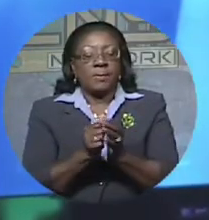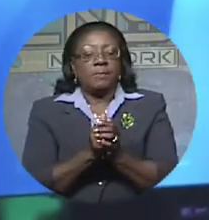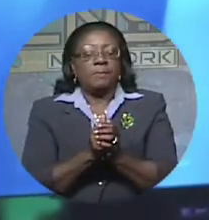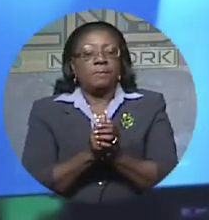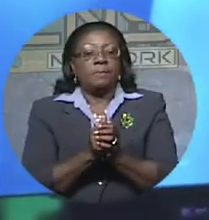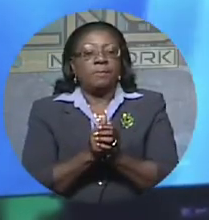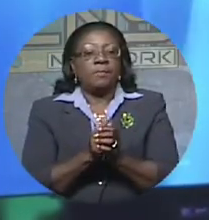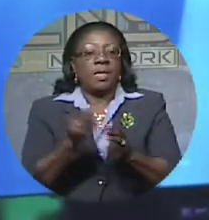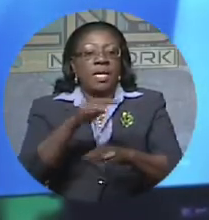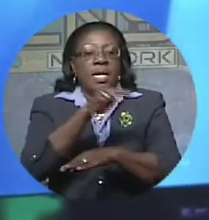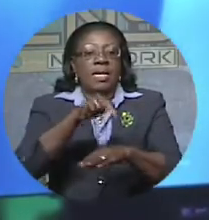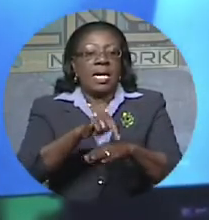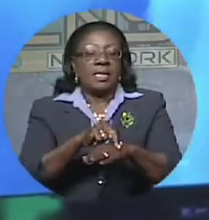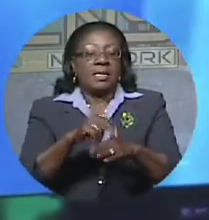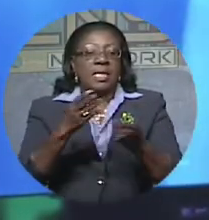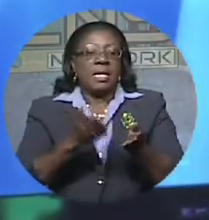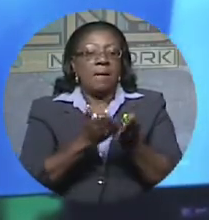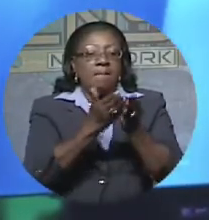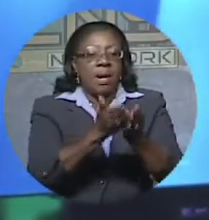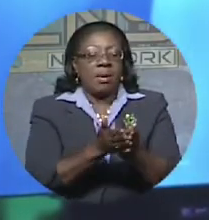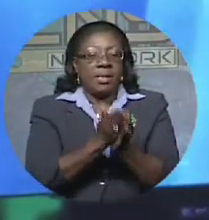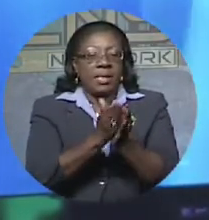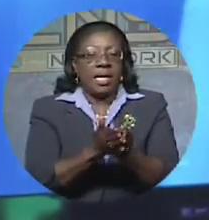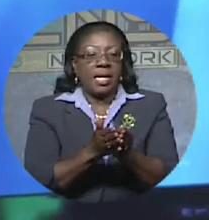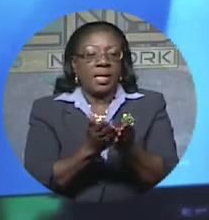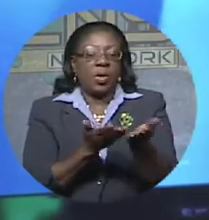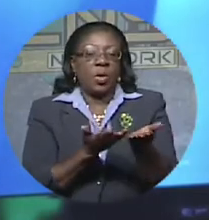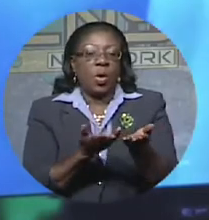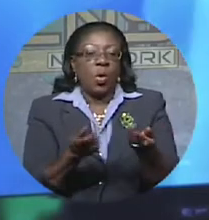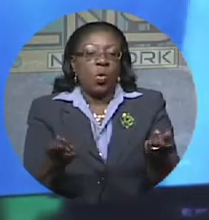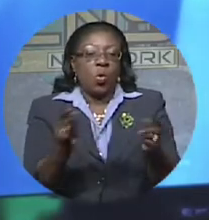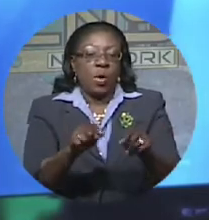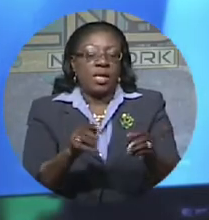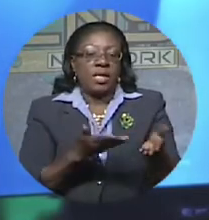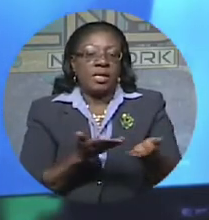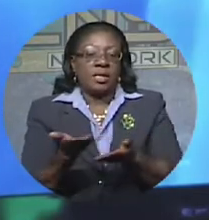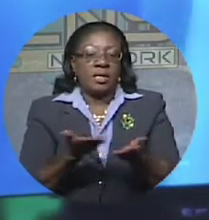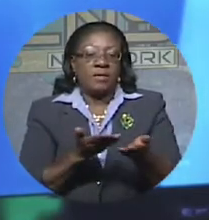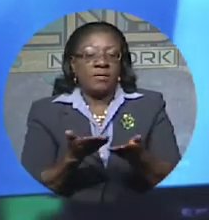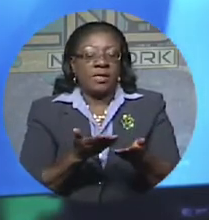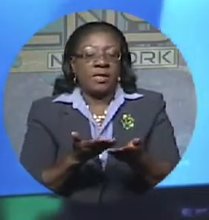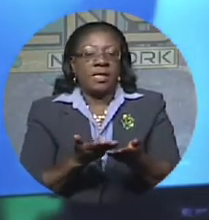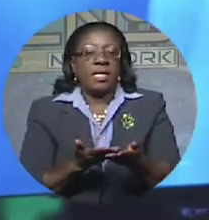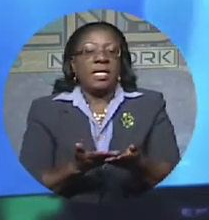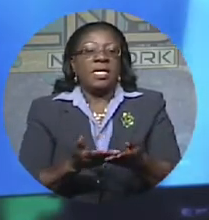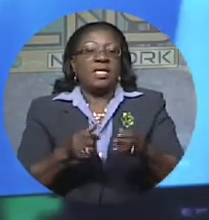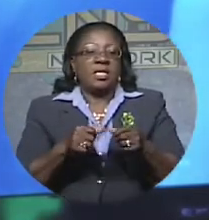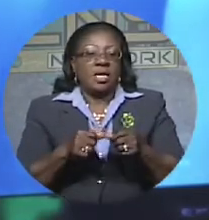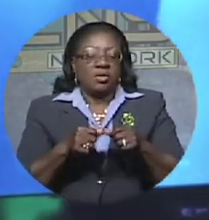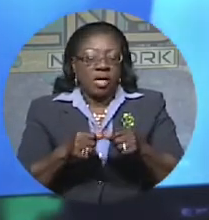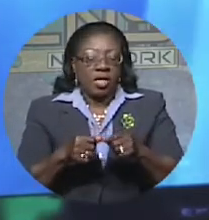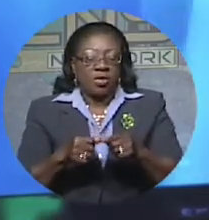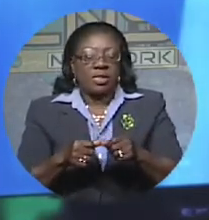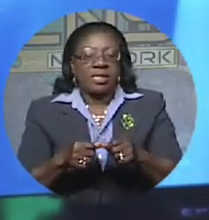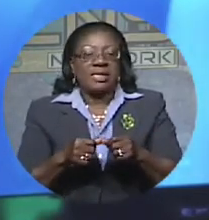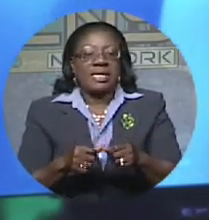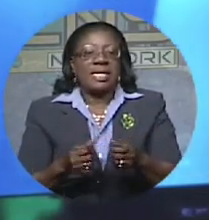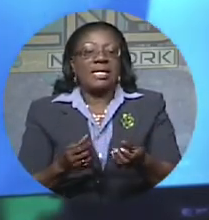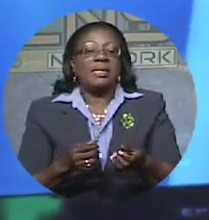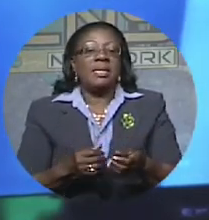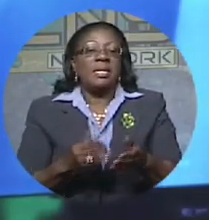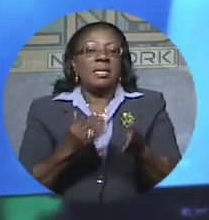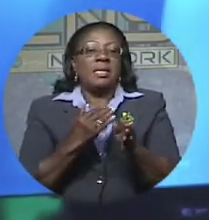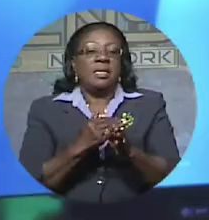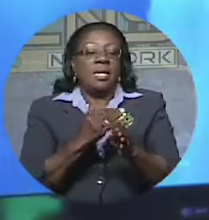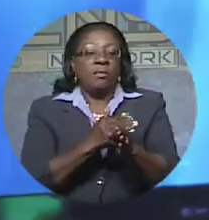A national maritime policy is currently being drafted to enforce the sustainability of maritime activity. The project is being spearheaded